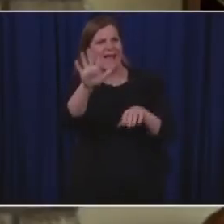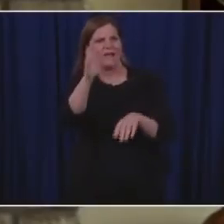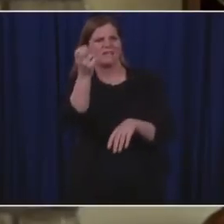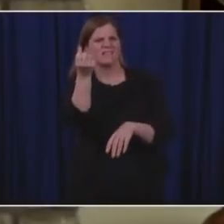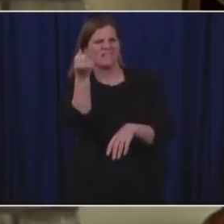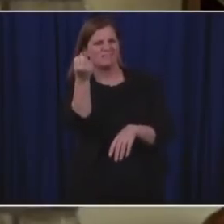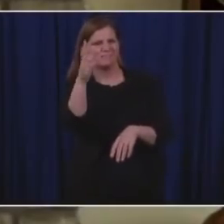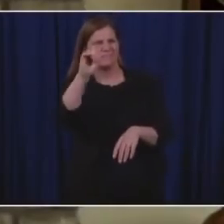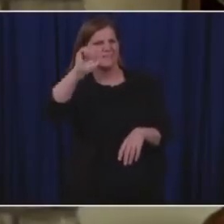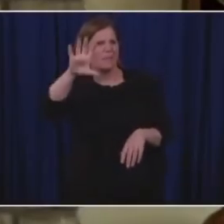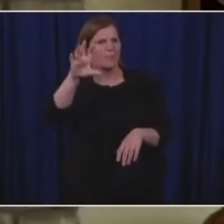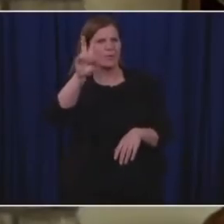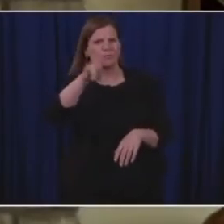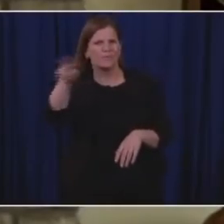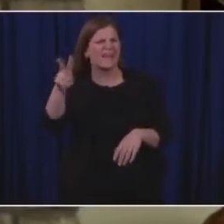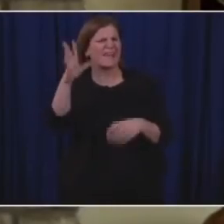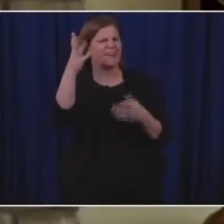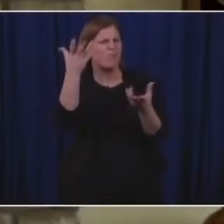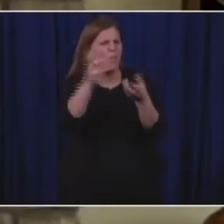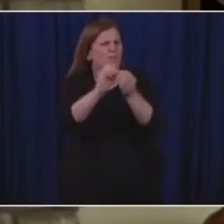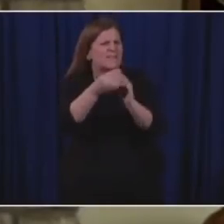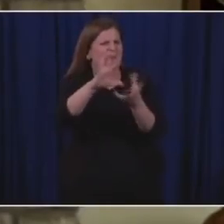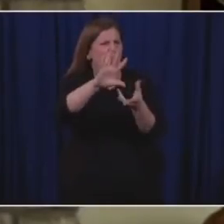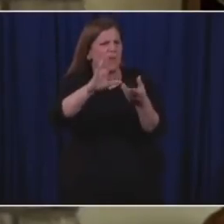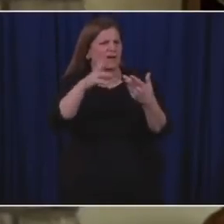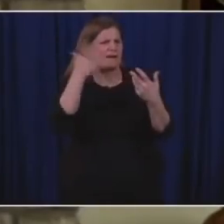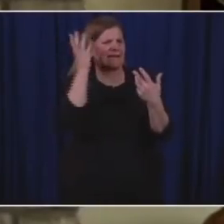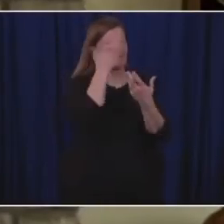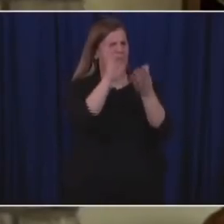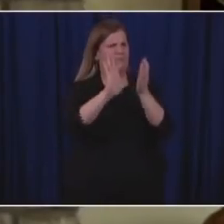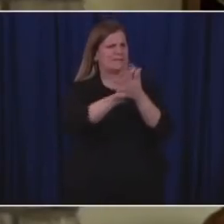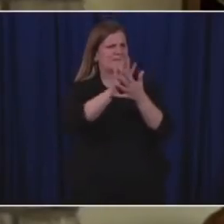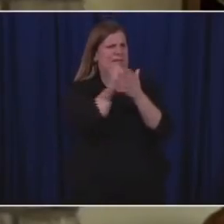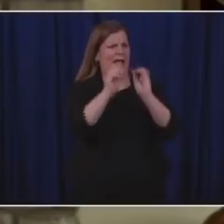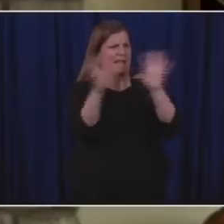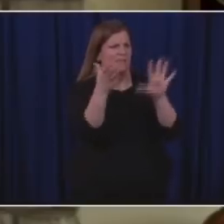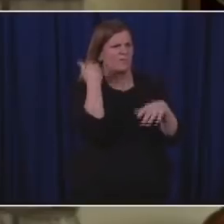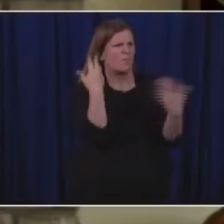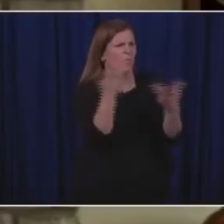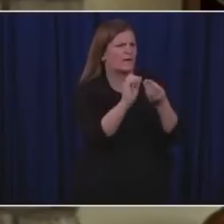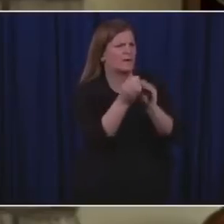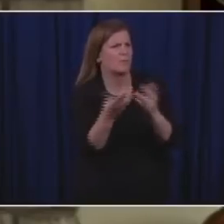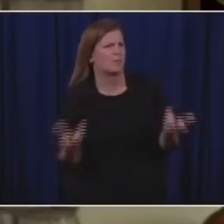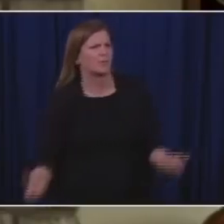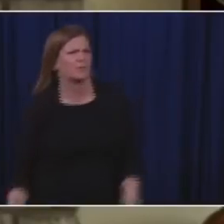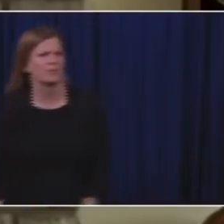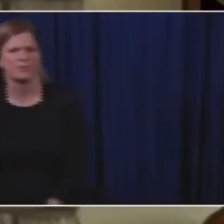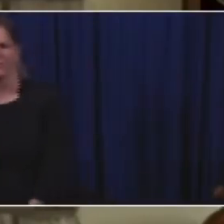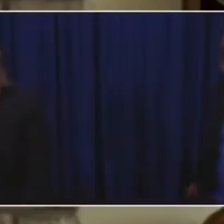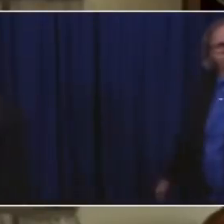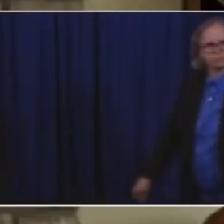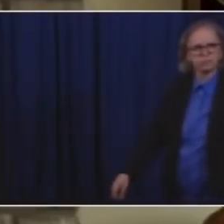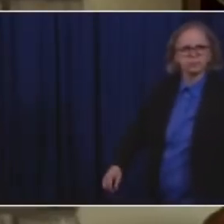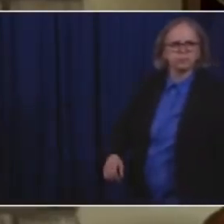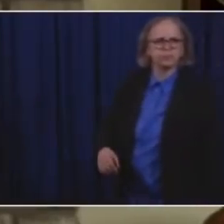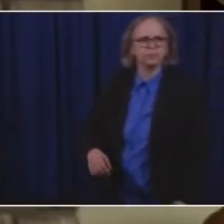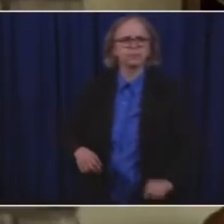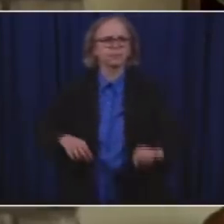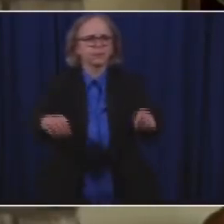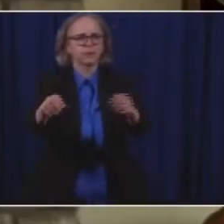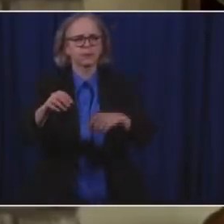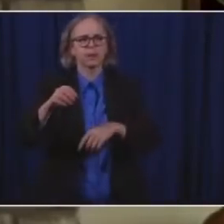Sure. the shipment, the December 22nd Moderna shipment. Thank you. Yeah, Moderna, by this